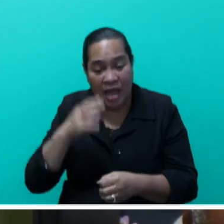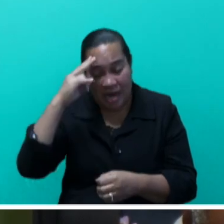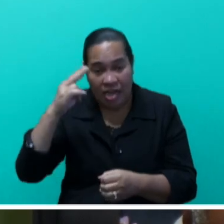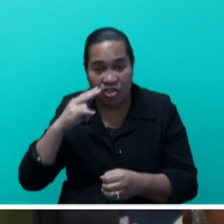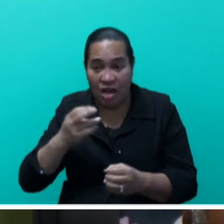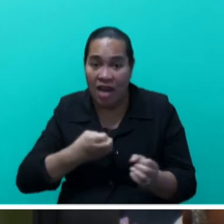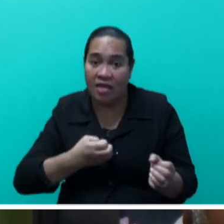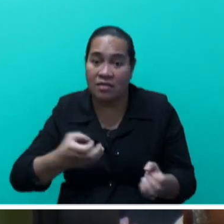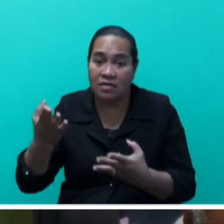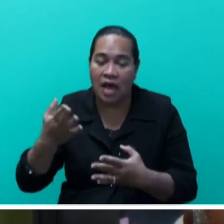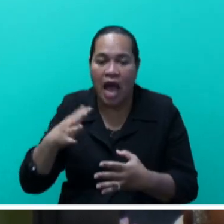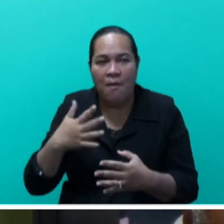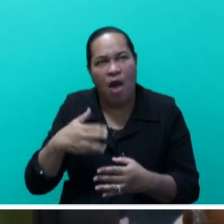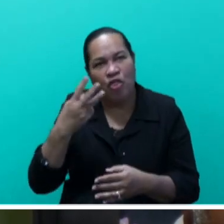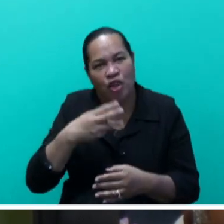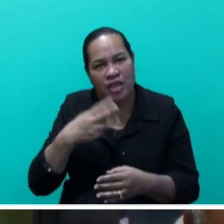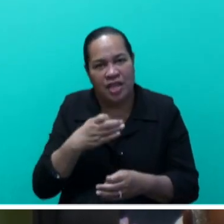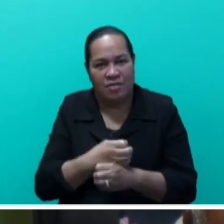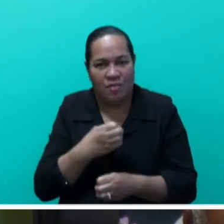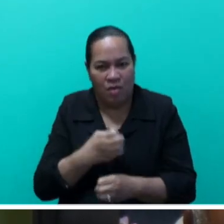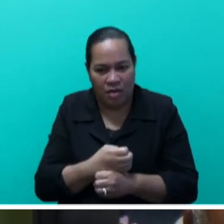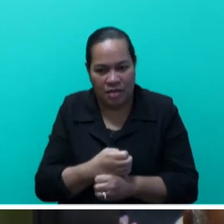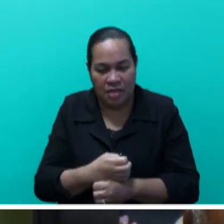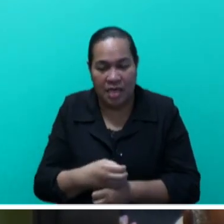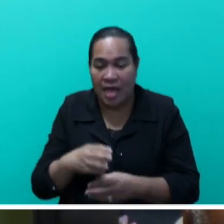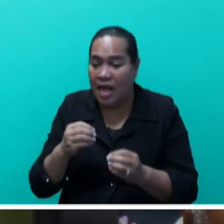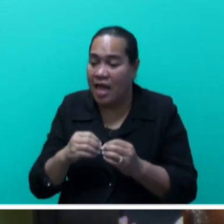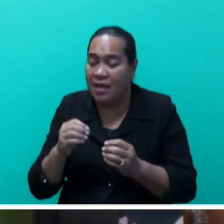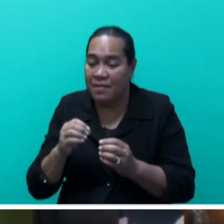Strategy creates about 13 jobs and NDP 3 jobs.